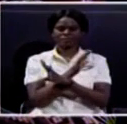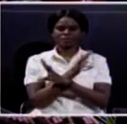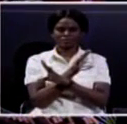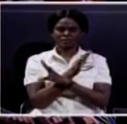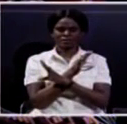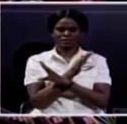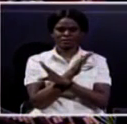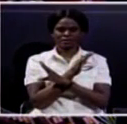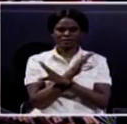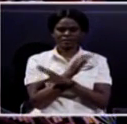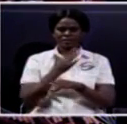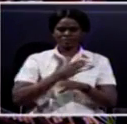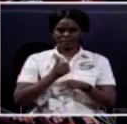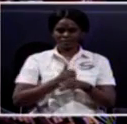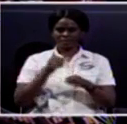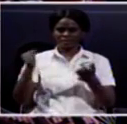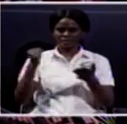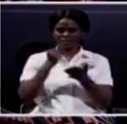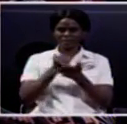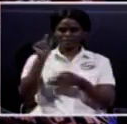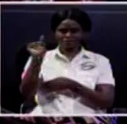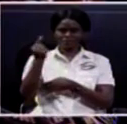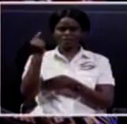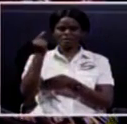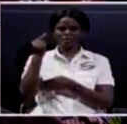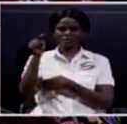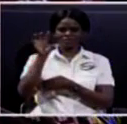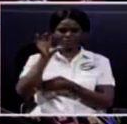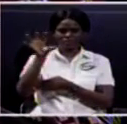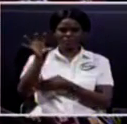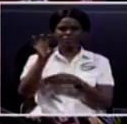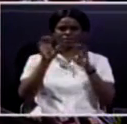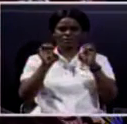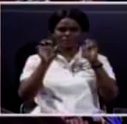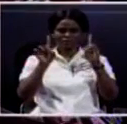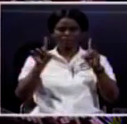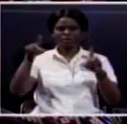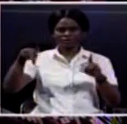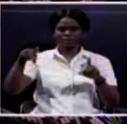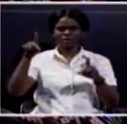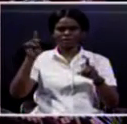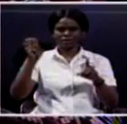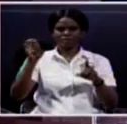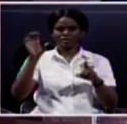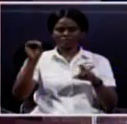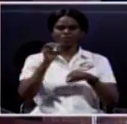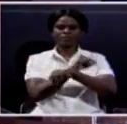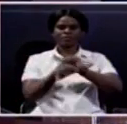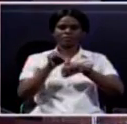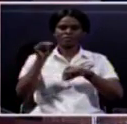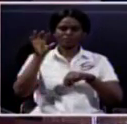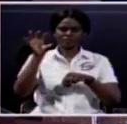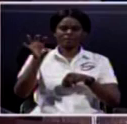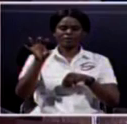province, I was appointed as the first provincial education officer for Muchinga province. And then